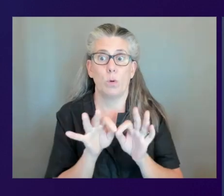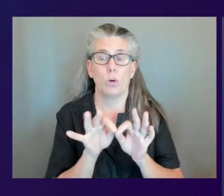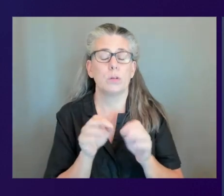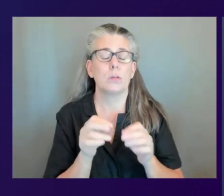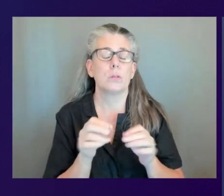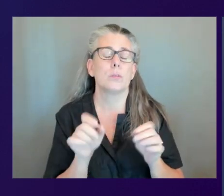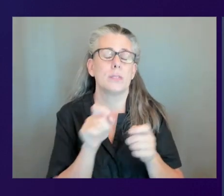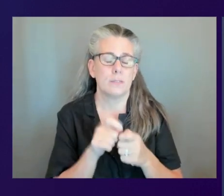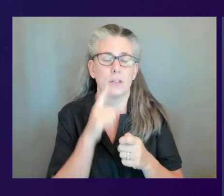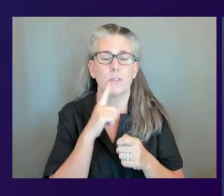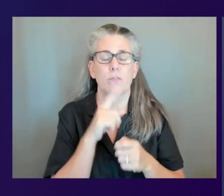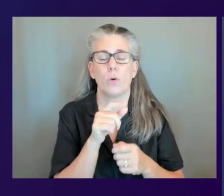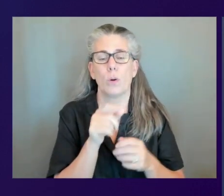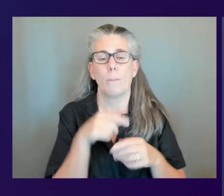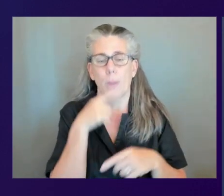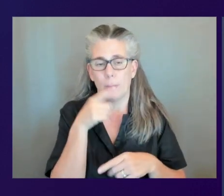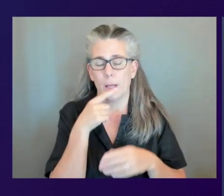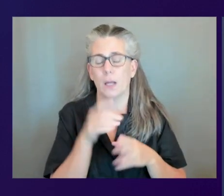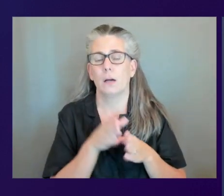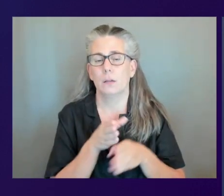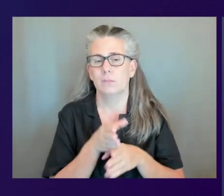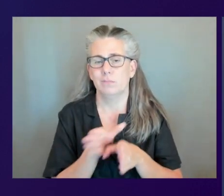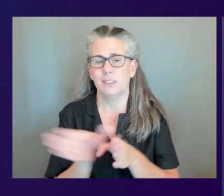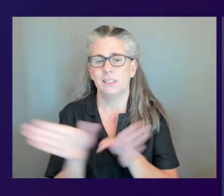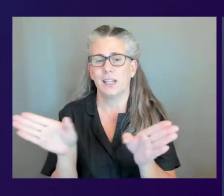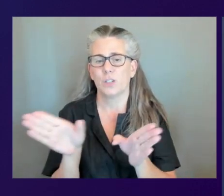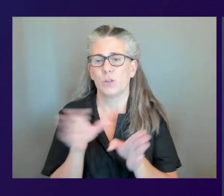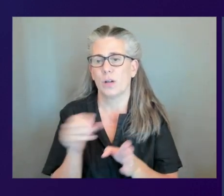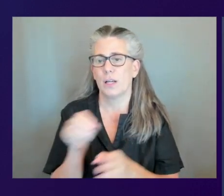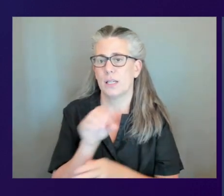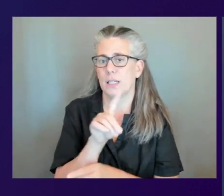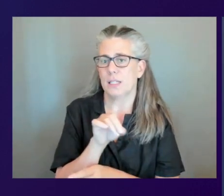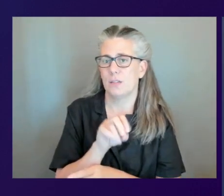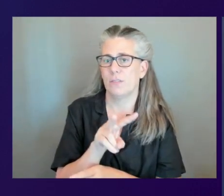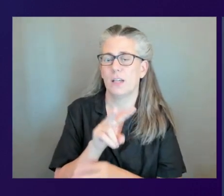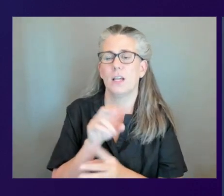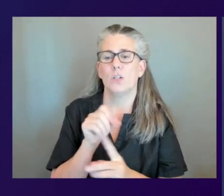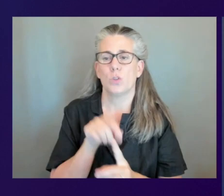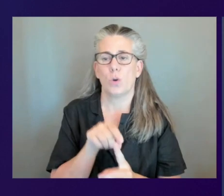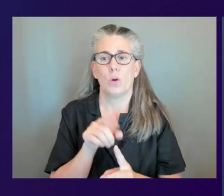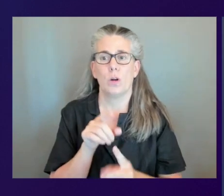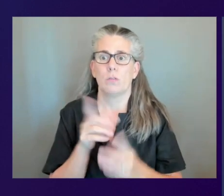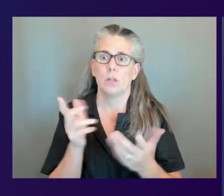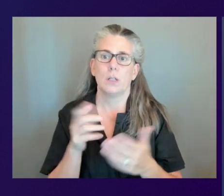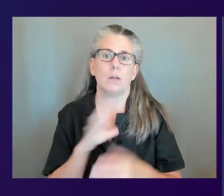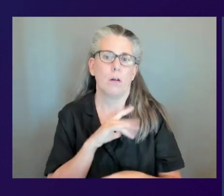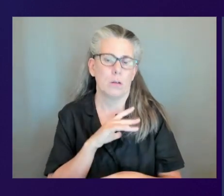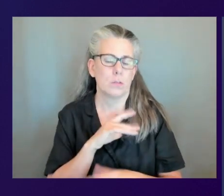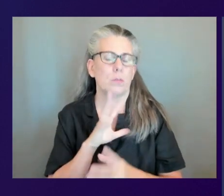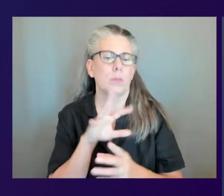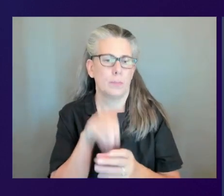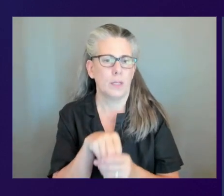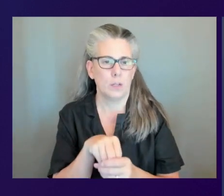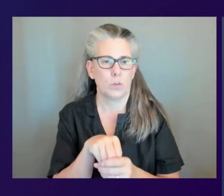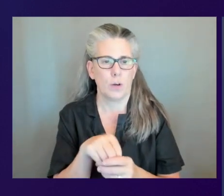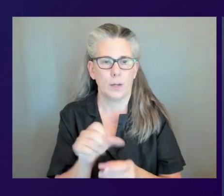sector and specifically the DoD. So that's very great to see that's being integrated here. Yeah, and your life is a little better if you don't know what it